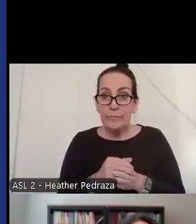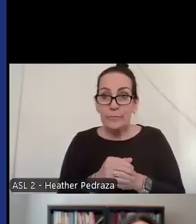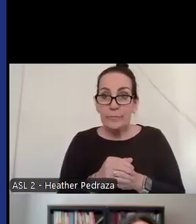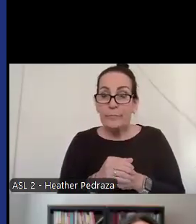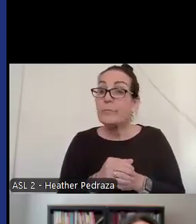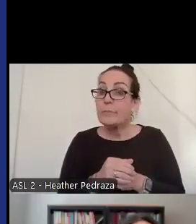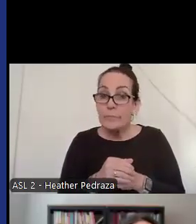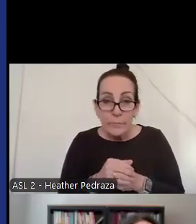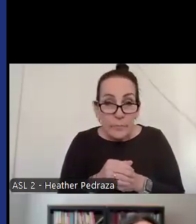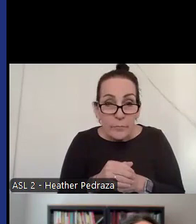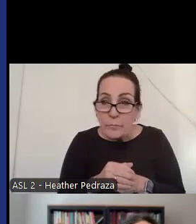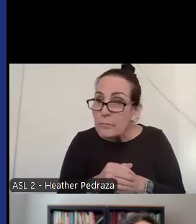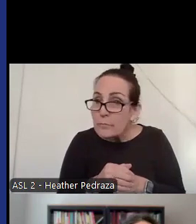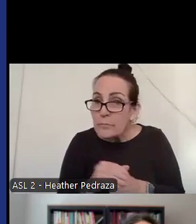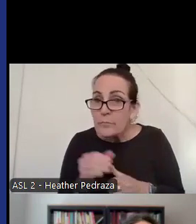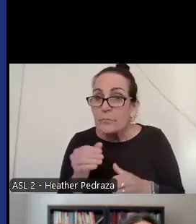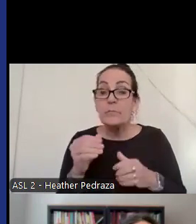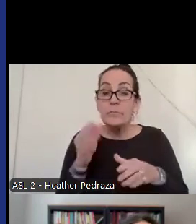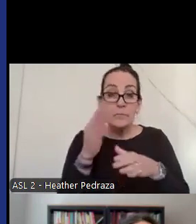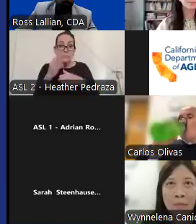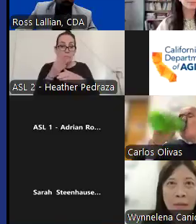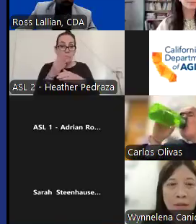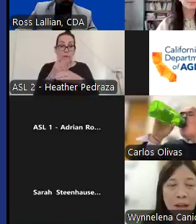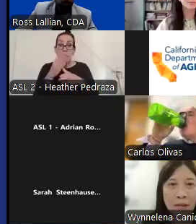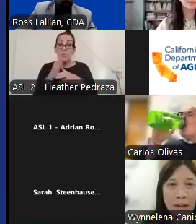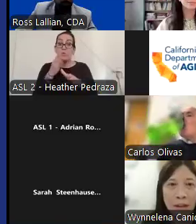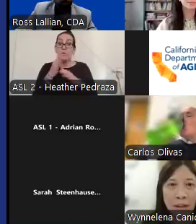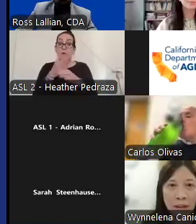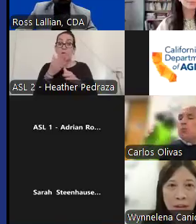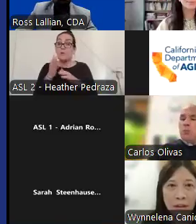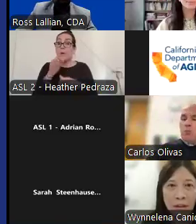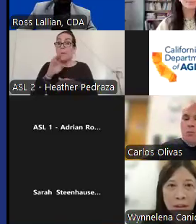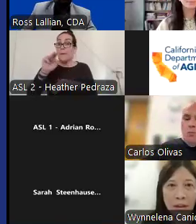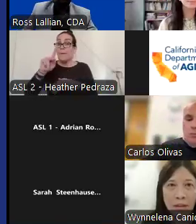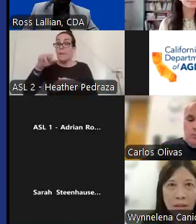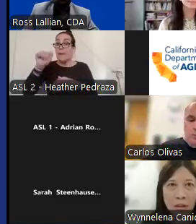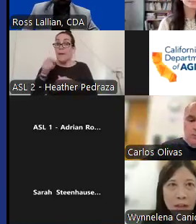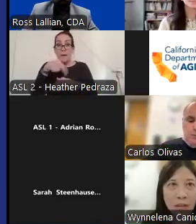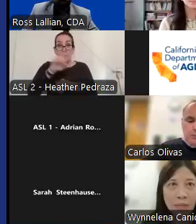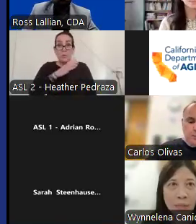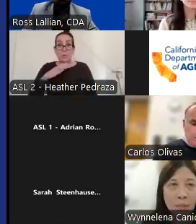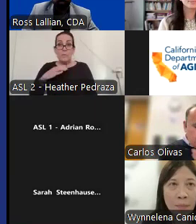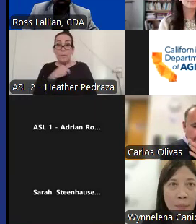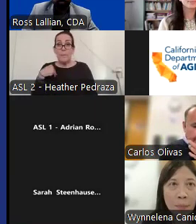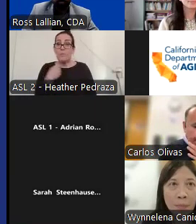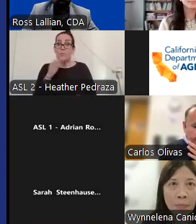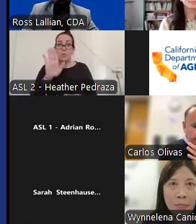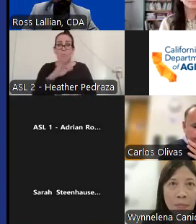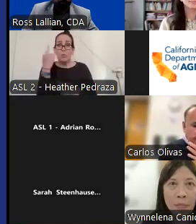Sharing the midpoint evaluation of the MPA. Committee members, do you have any thoughts to share?